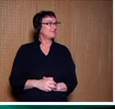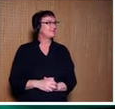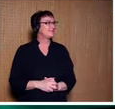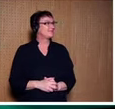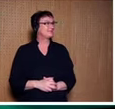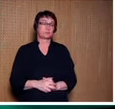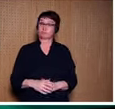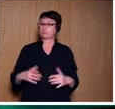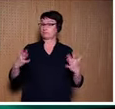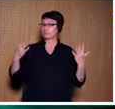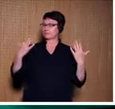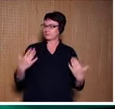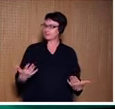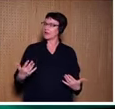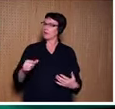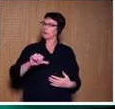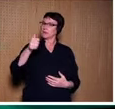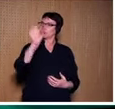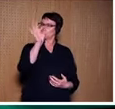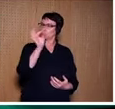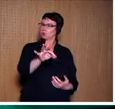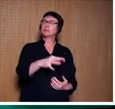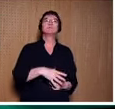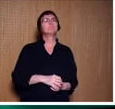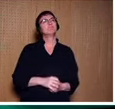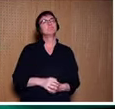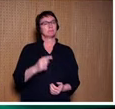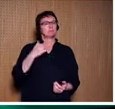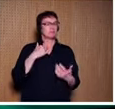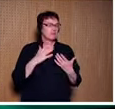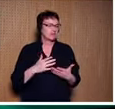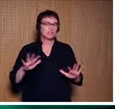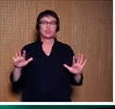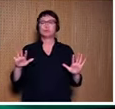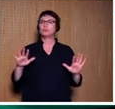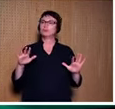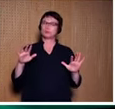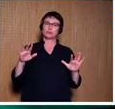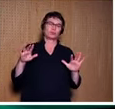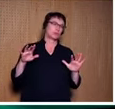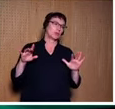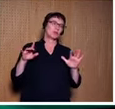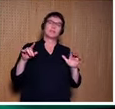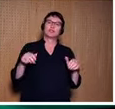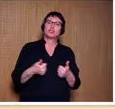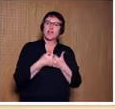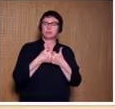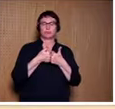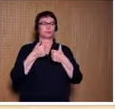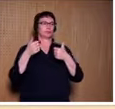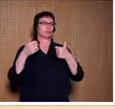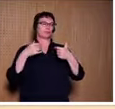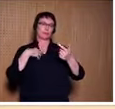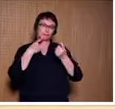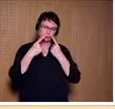So let's start with the first round of questions. We talked about the issues, we talked about the challenge, we talked about the red lines that should